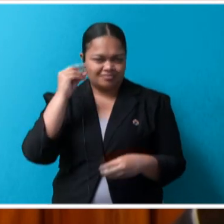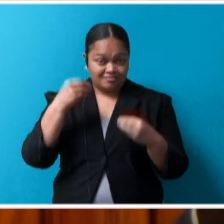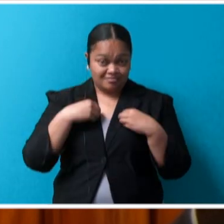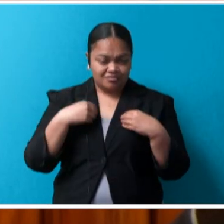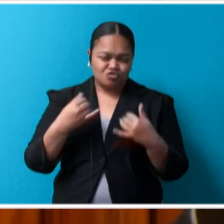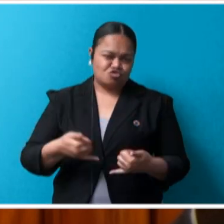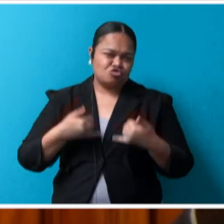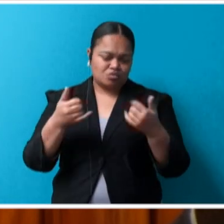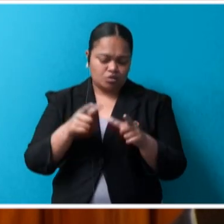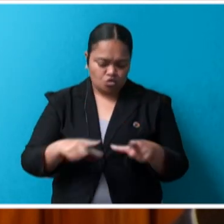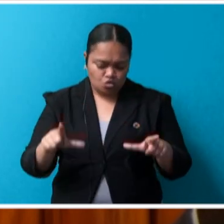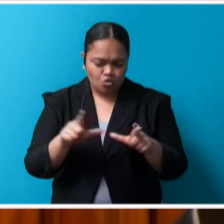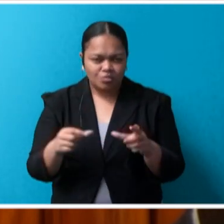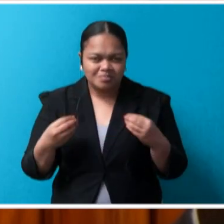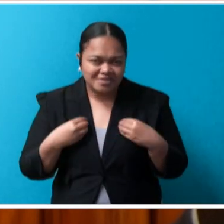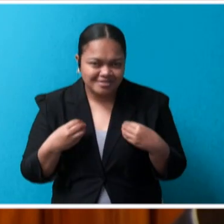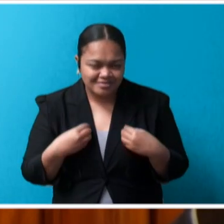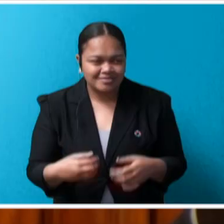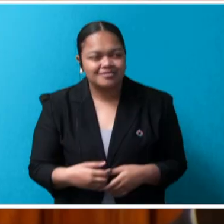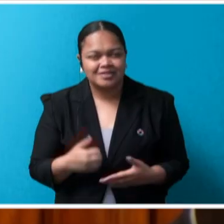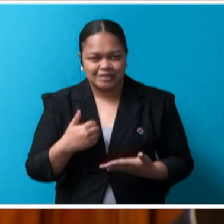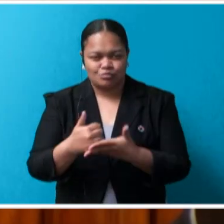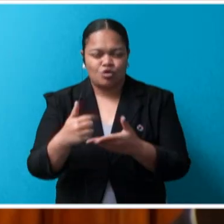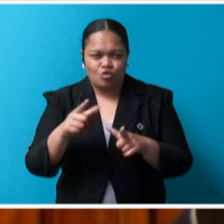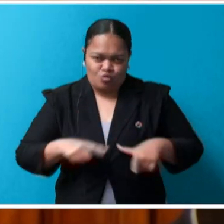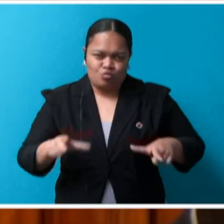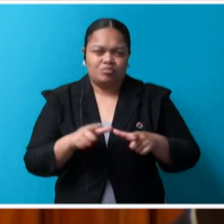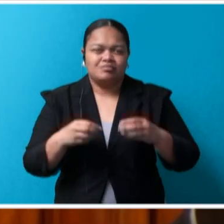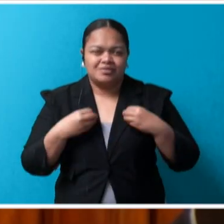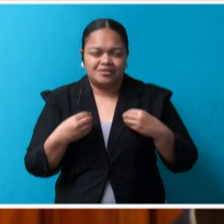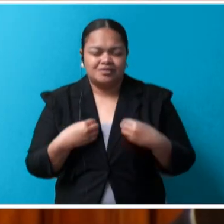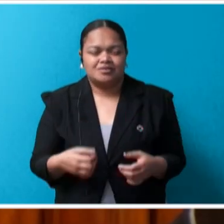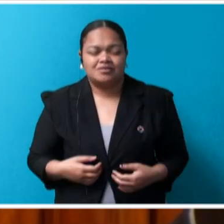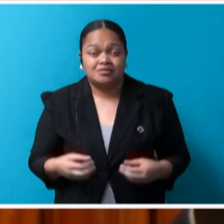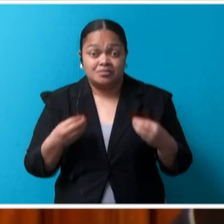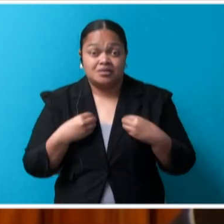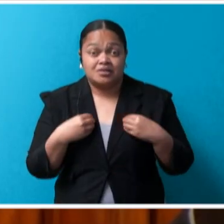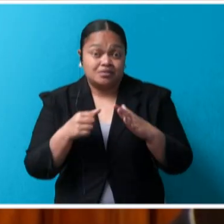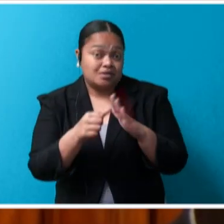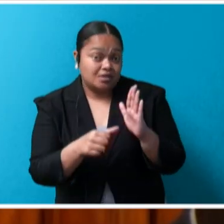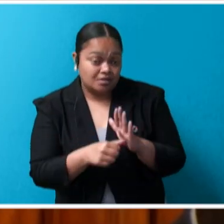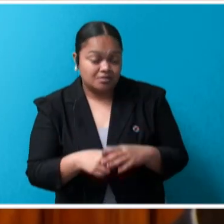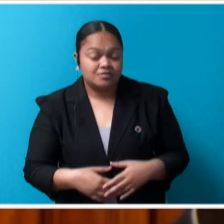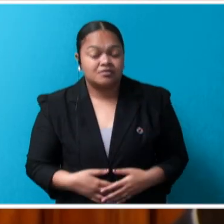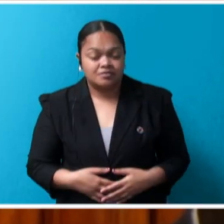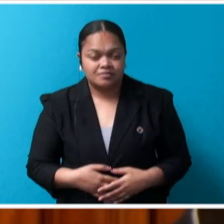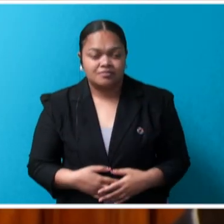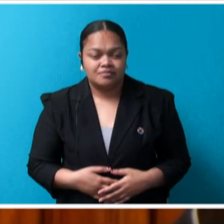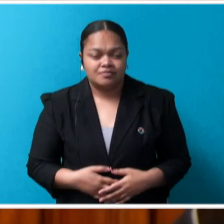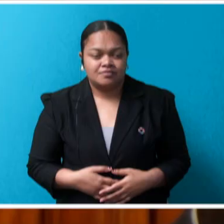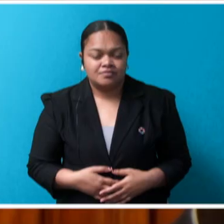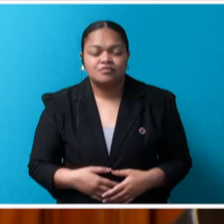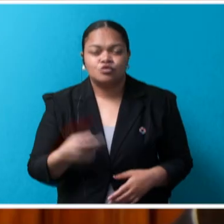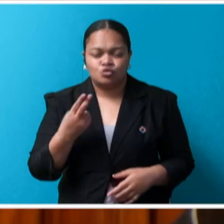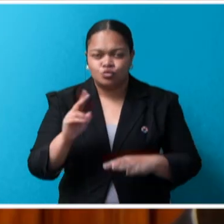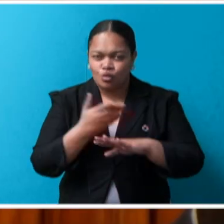local enterprise, undertake a review of the Cooperative Act and the National Trade Measurements Act to